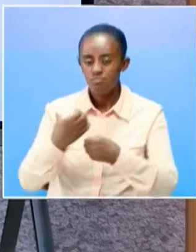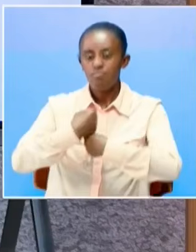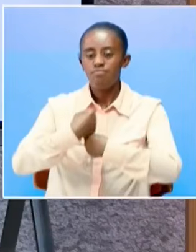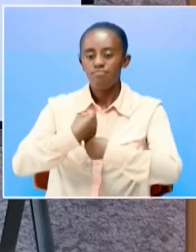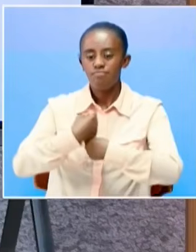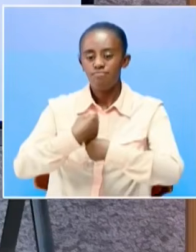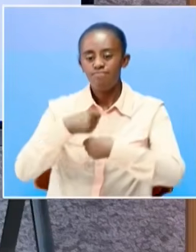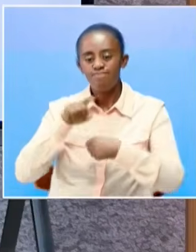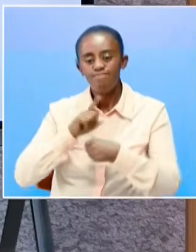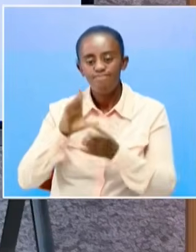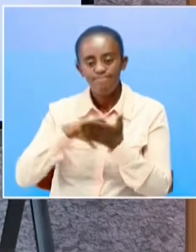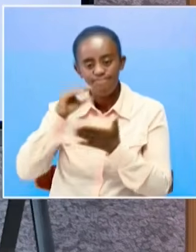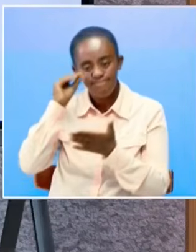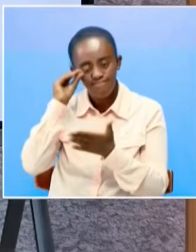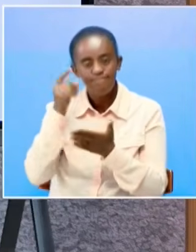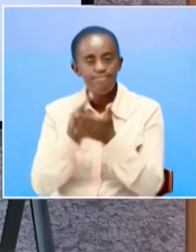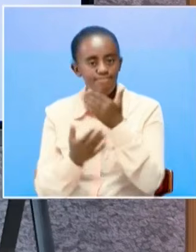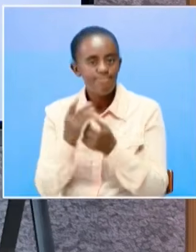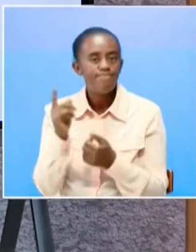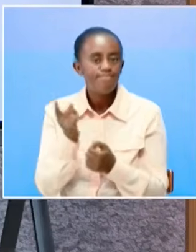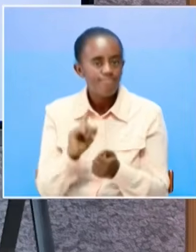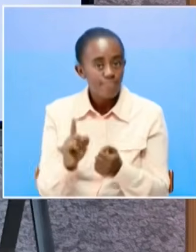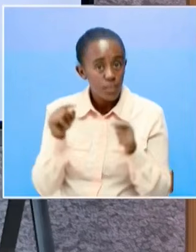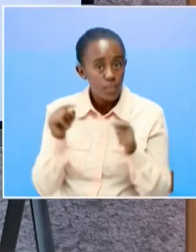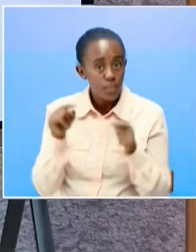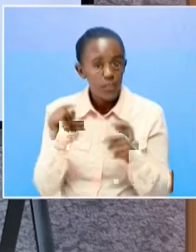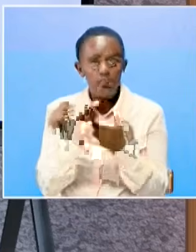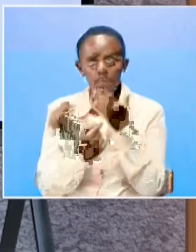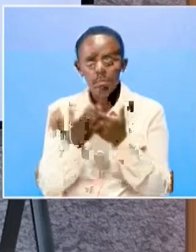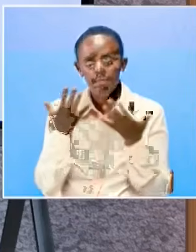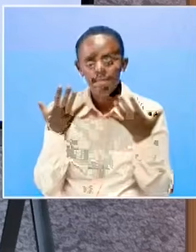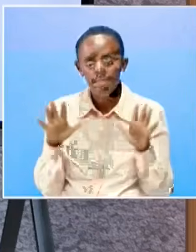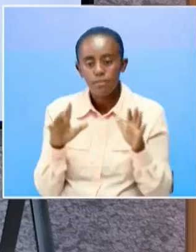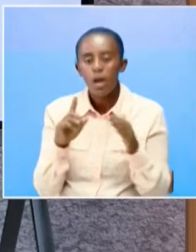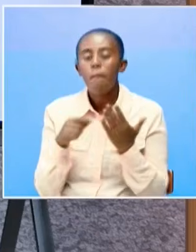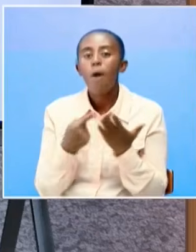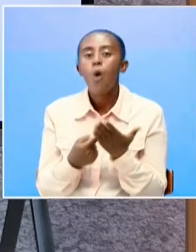talked today. Today we have talked about